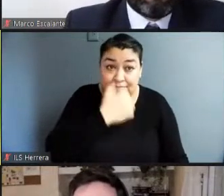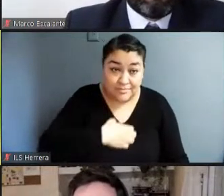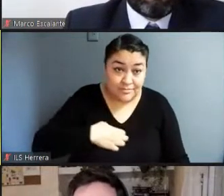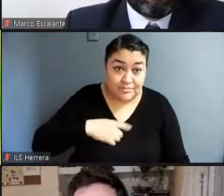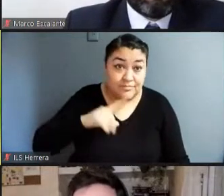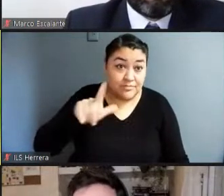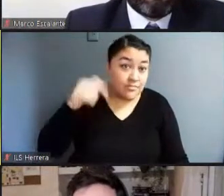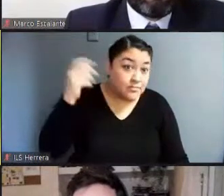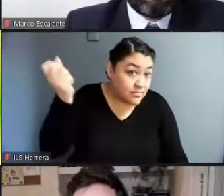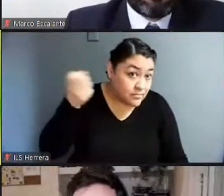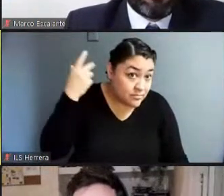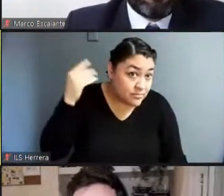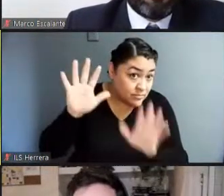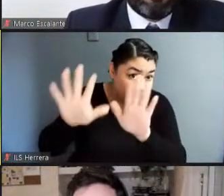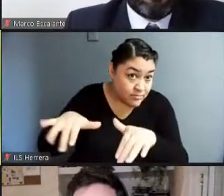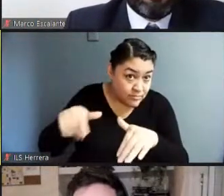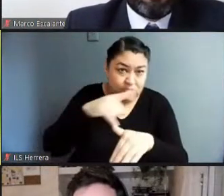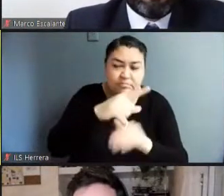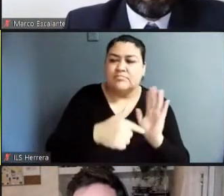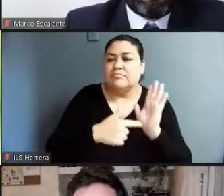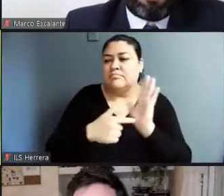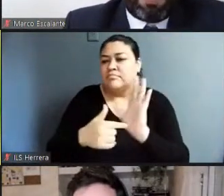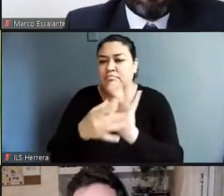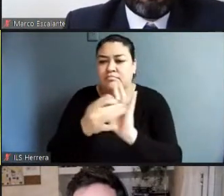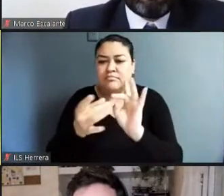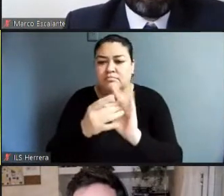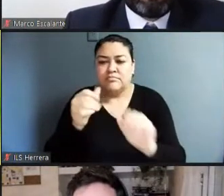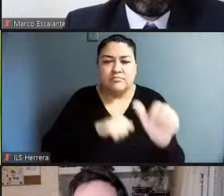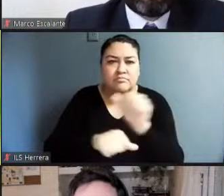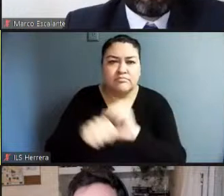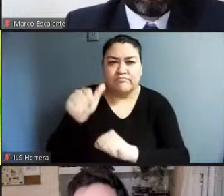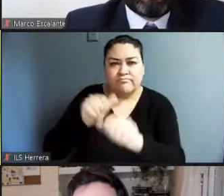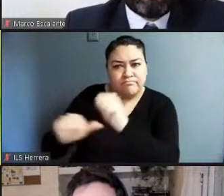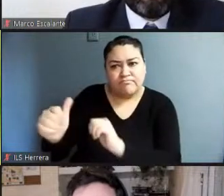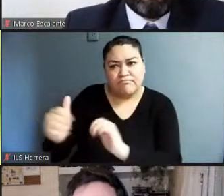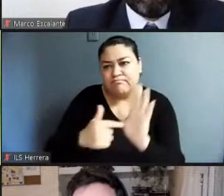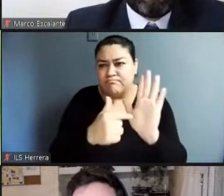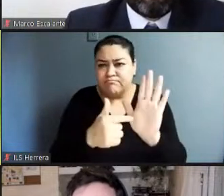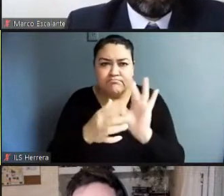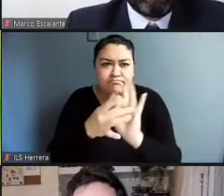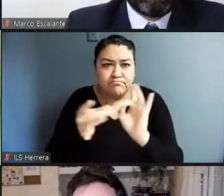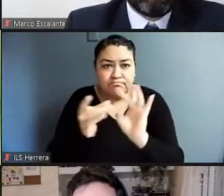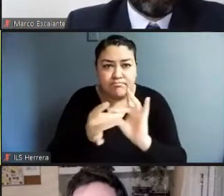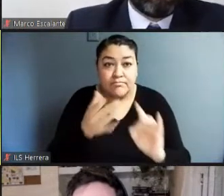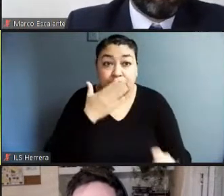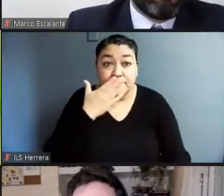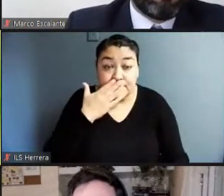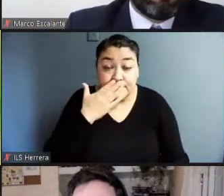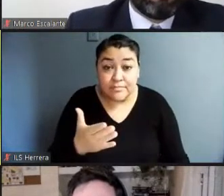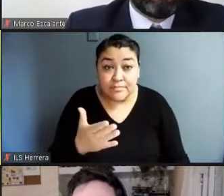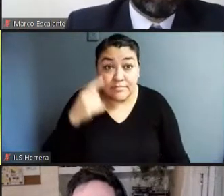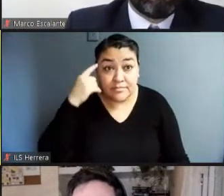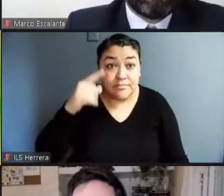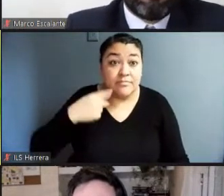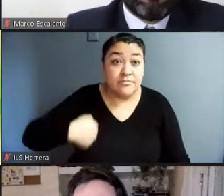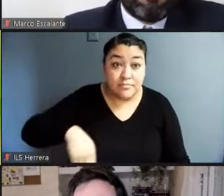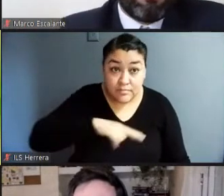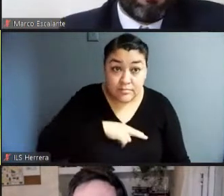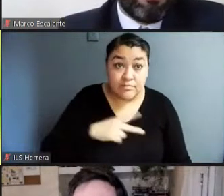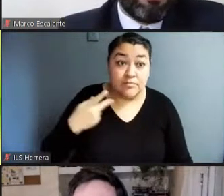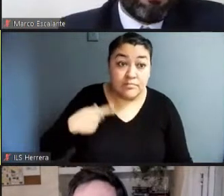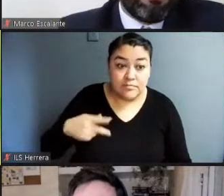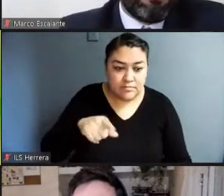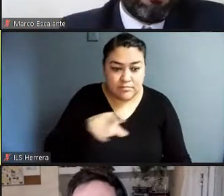feeling very, very happy, very pleased. And we organize a forum where they participate and share